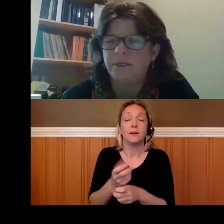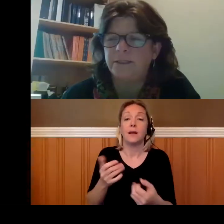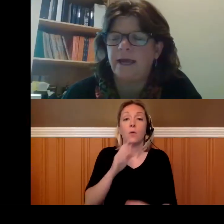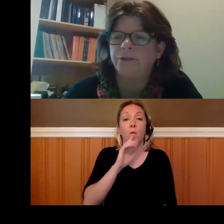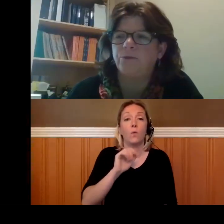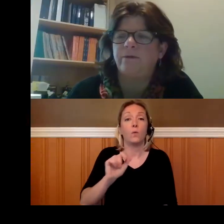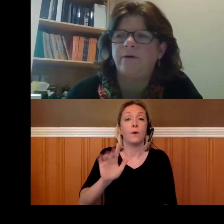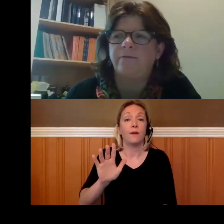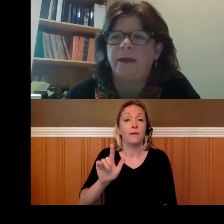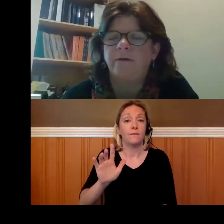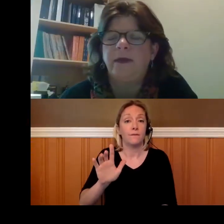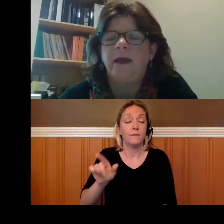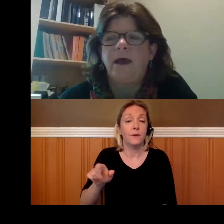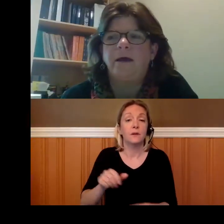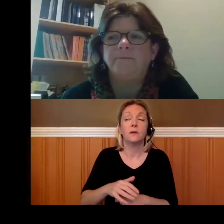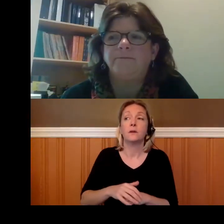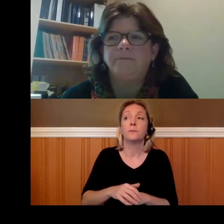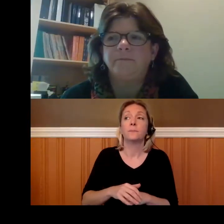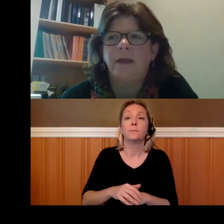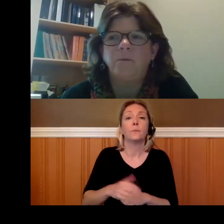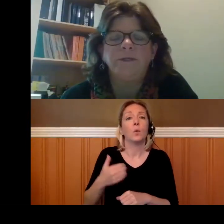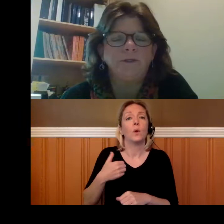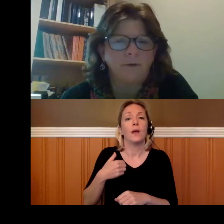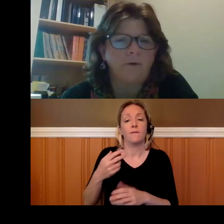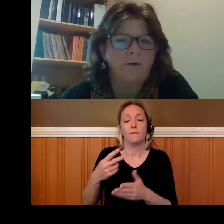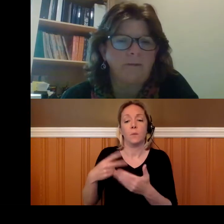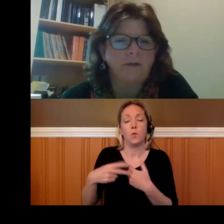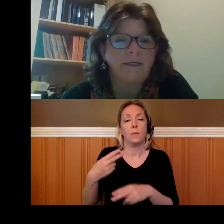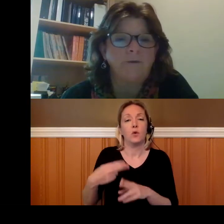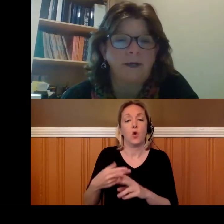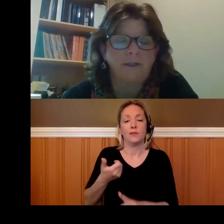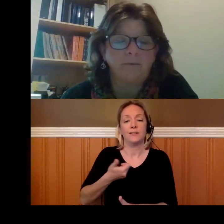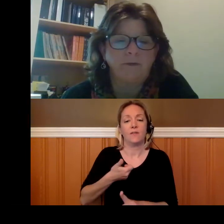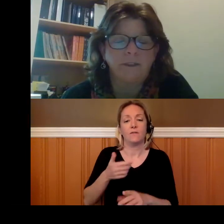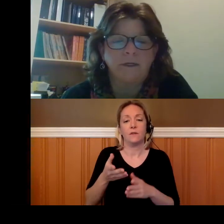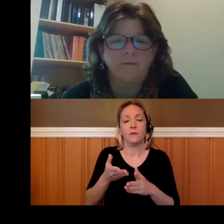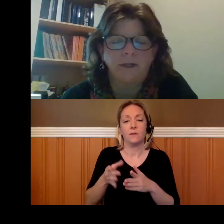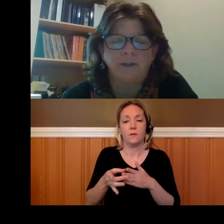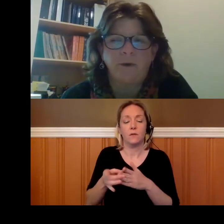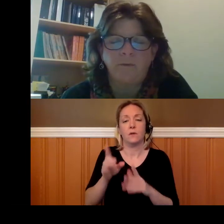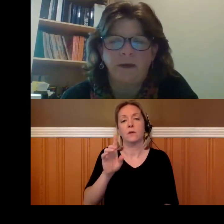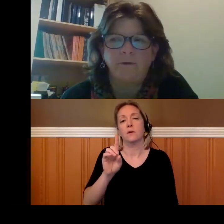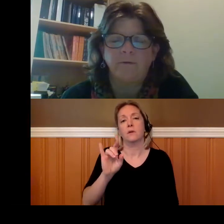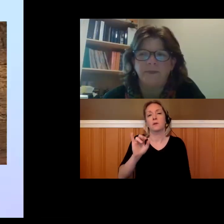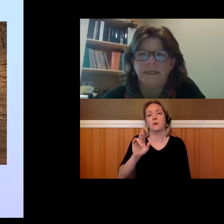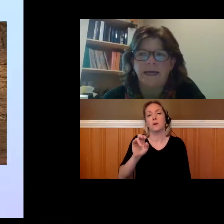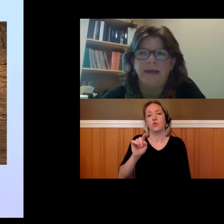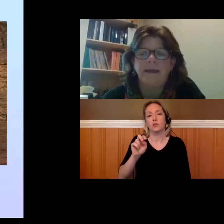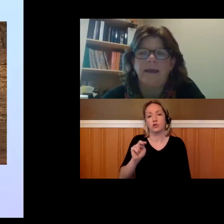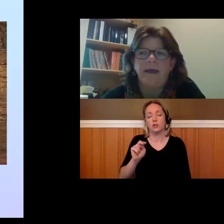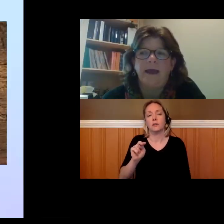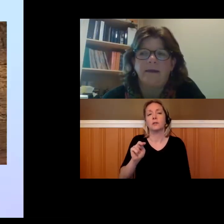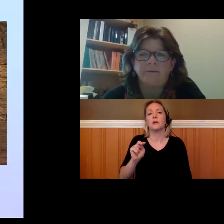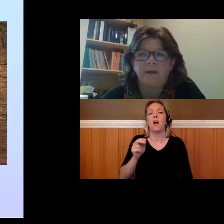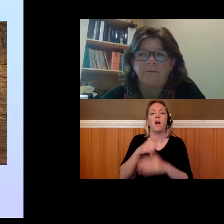now, and we do a program called self-direction. We use the self-direction waiver through DDA and have developed our own